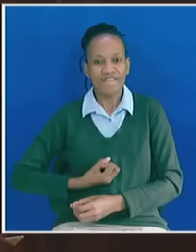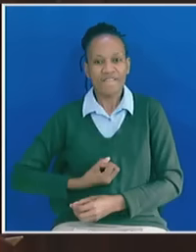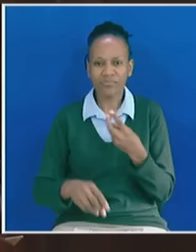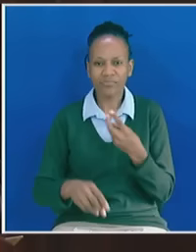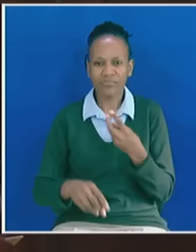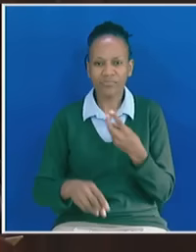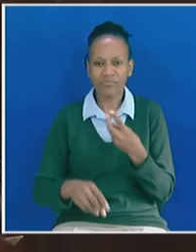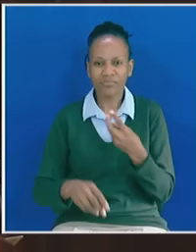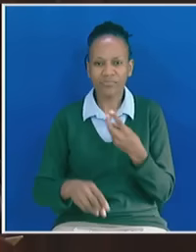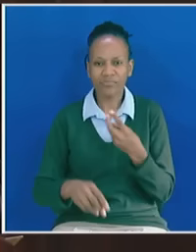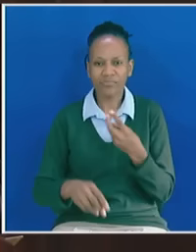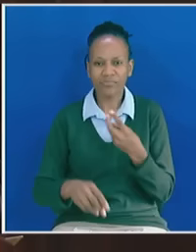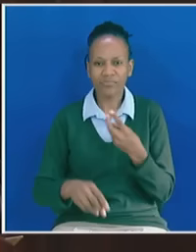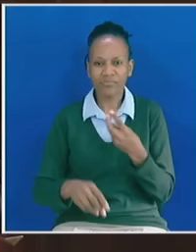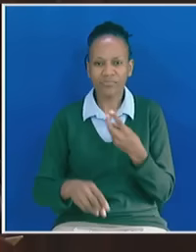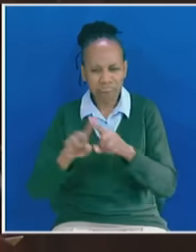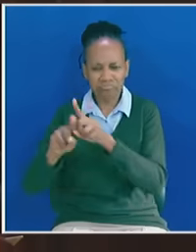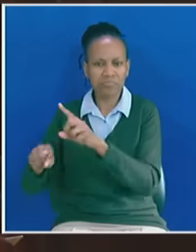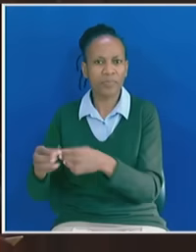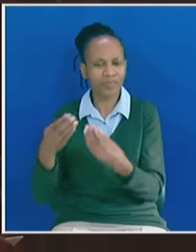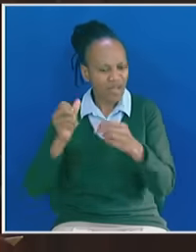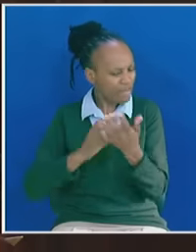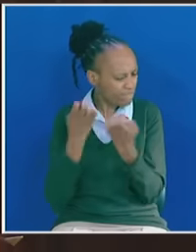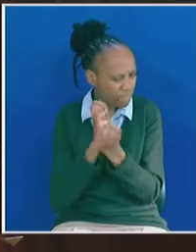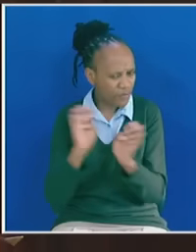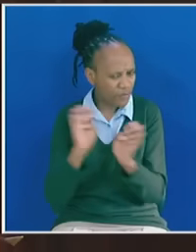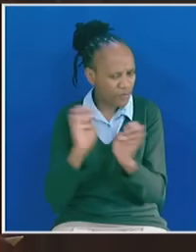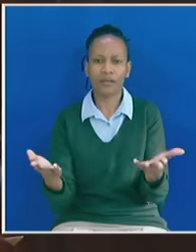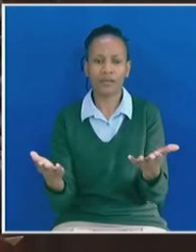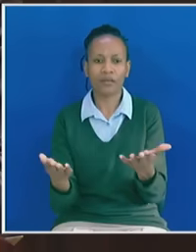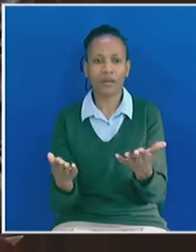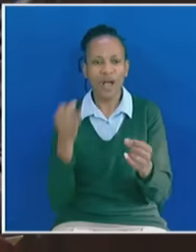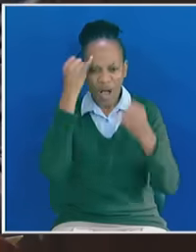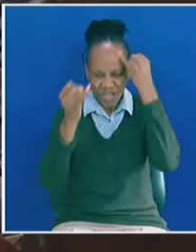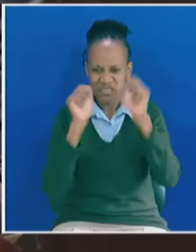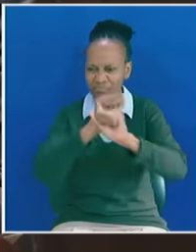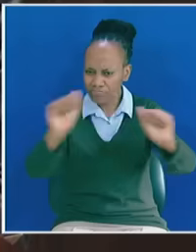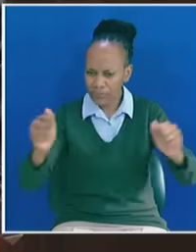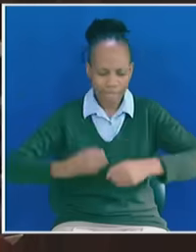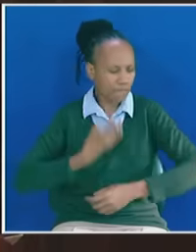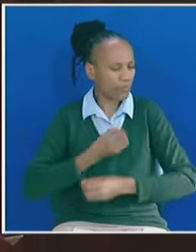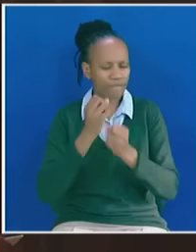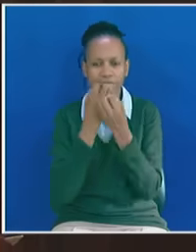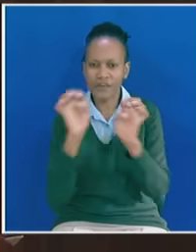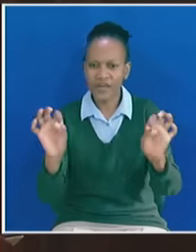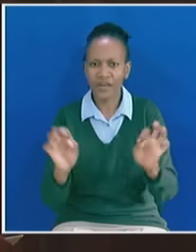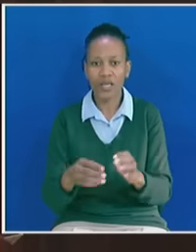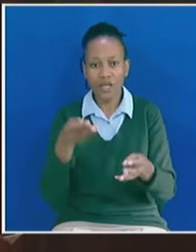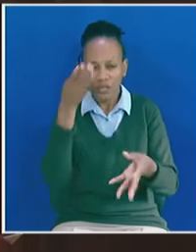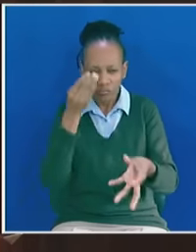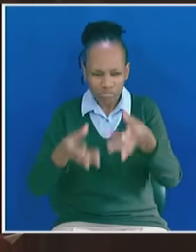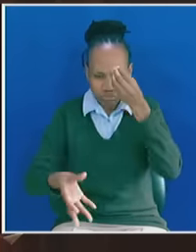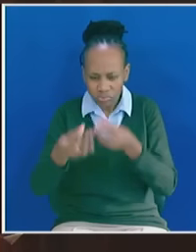to receive or impart information or ideas, freedom of artistic creativity, and freedom of academic freedom and freedom